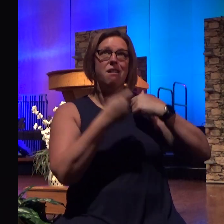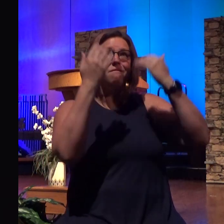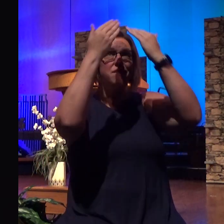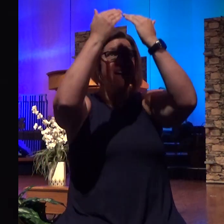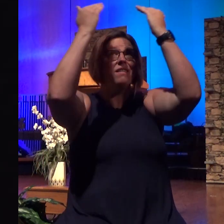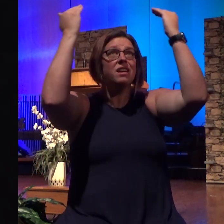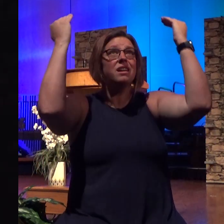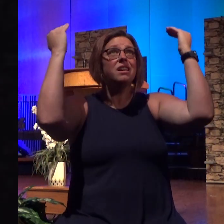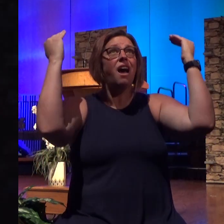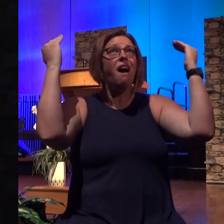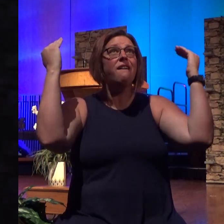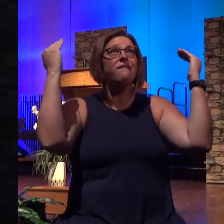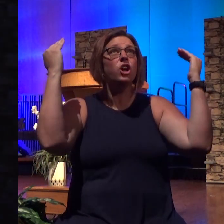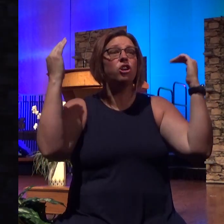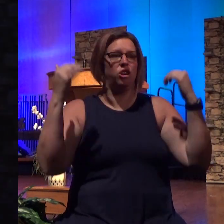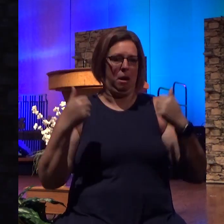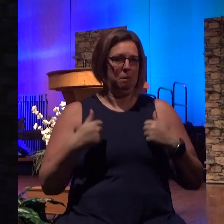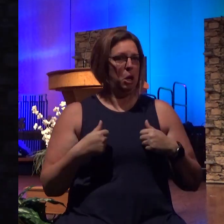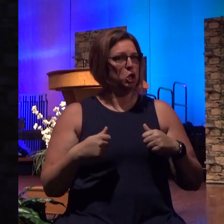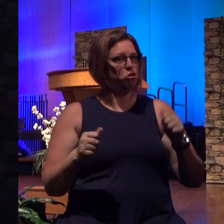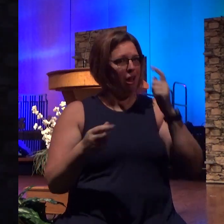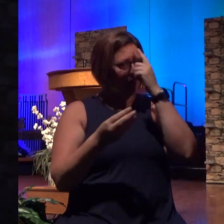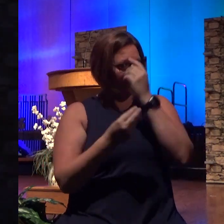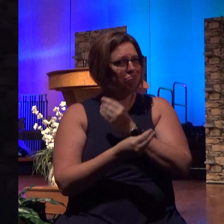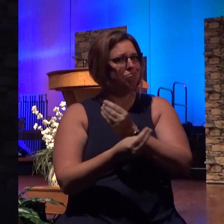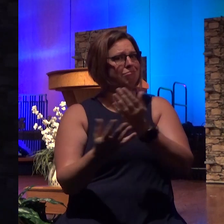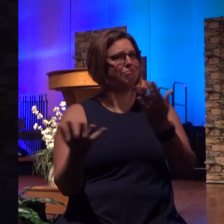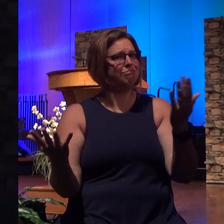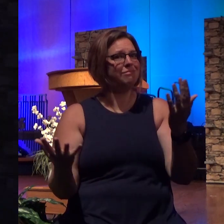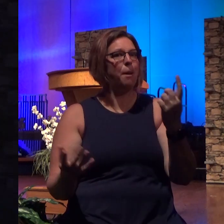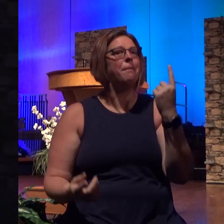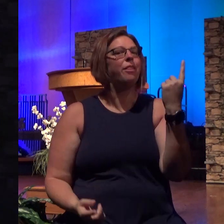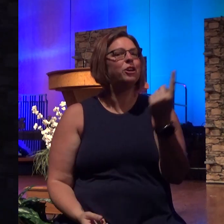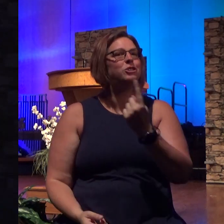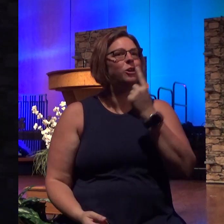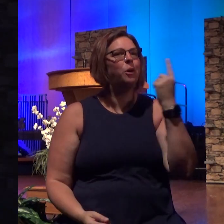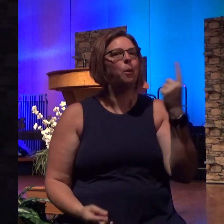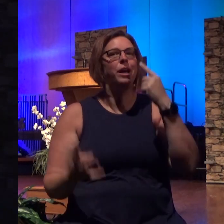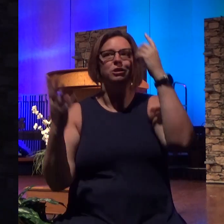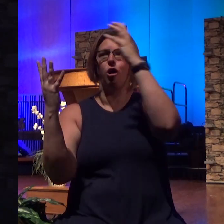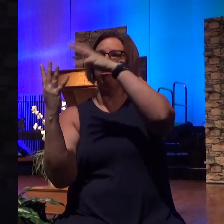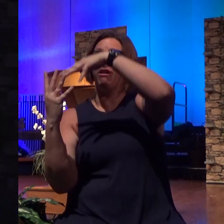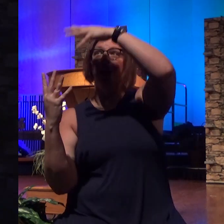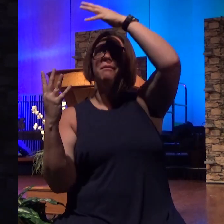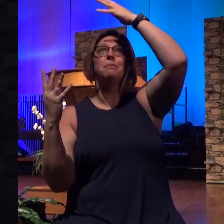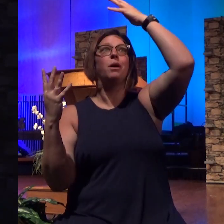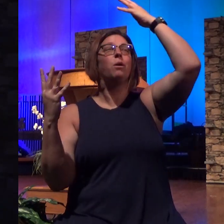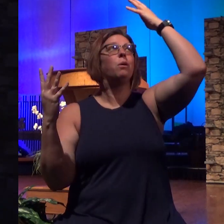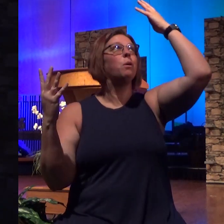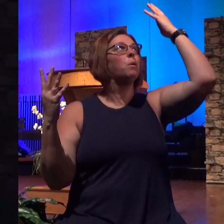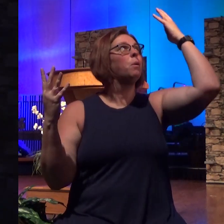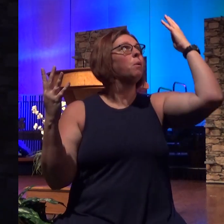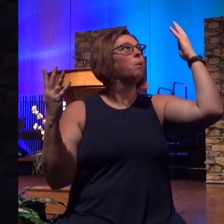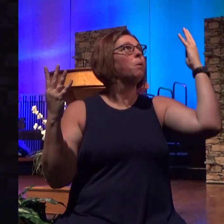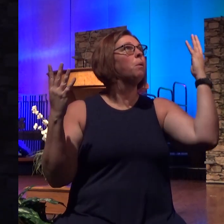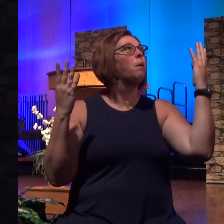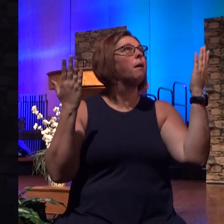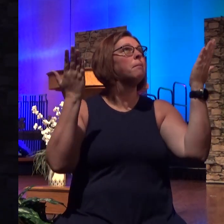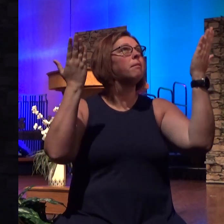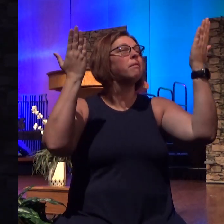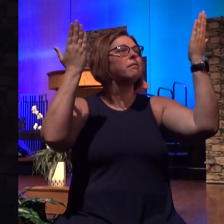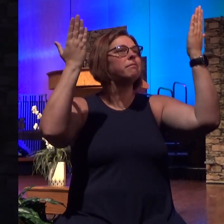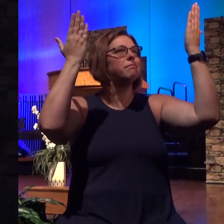tell ya that there's always been a rainbow hanging over